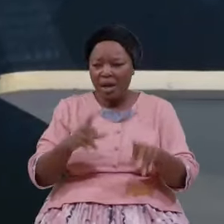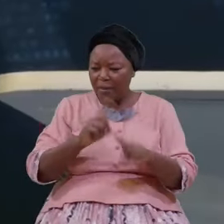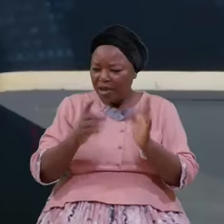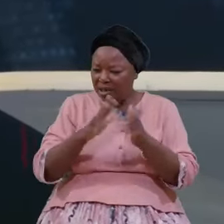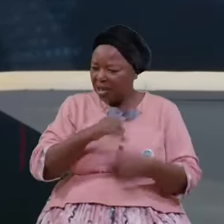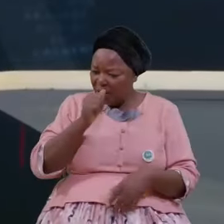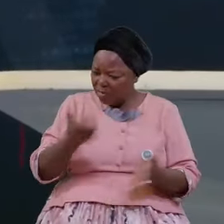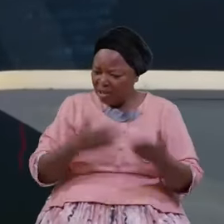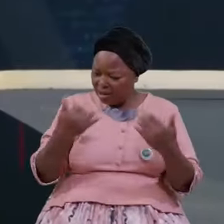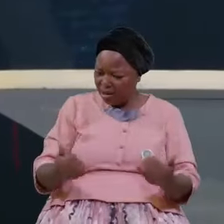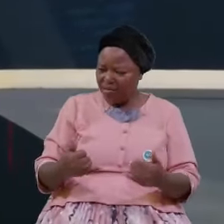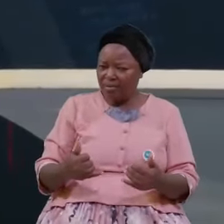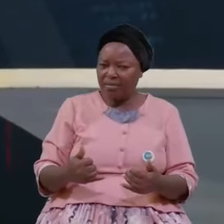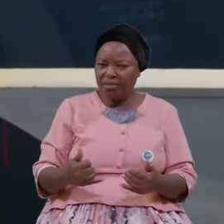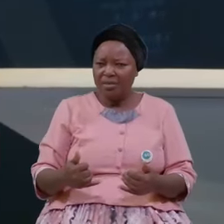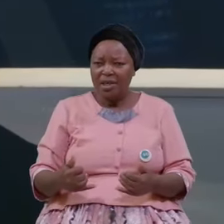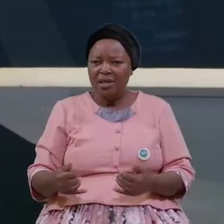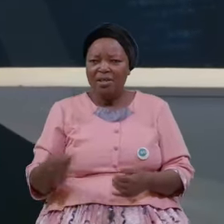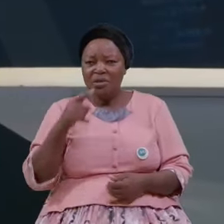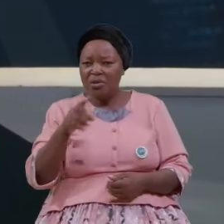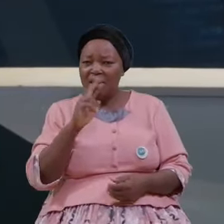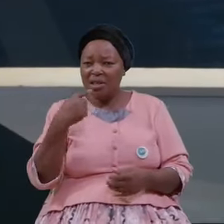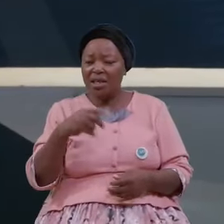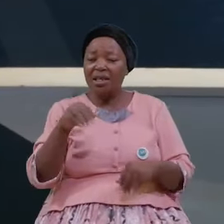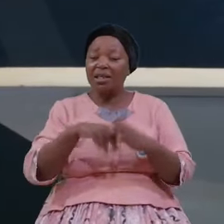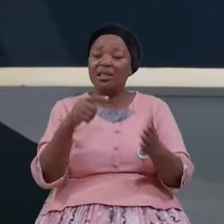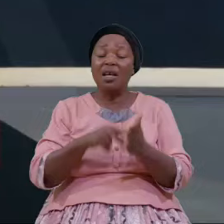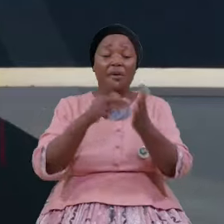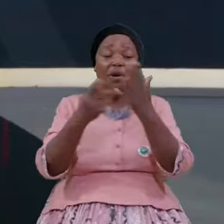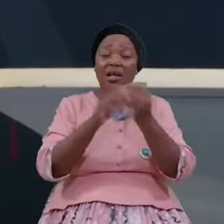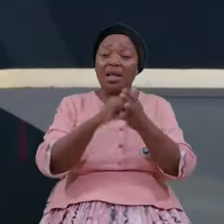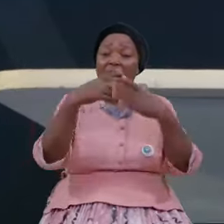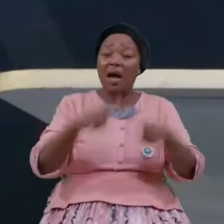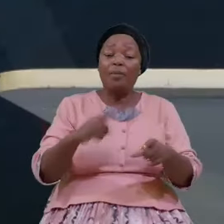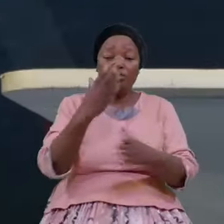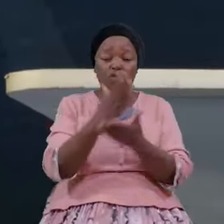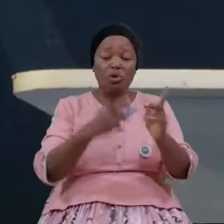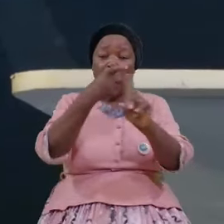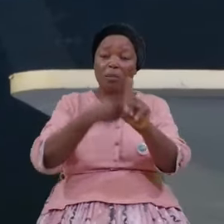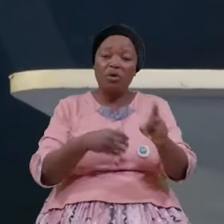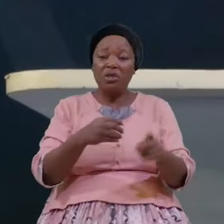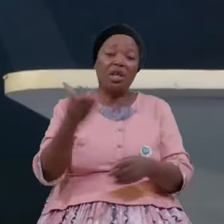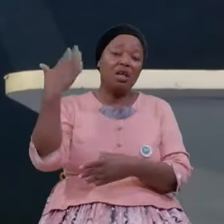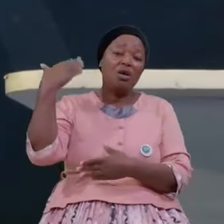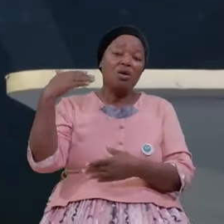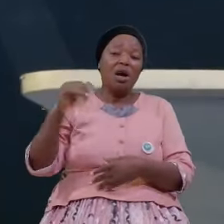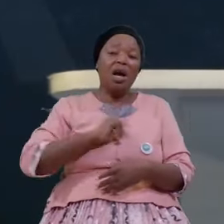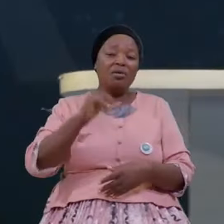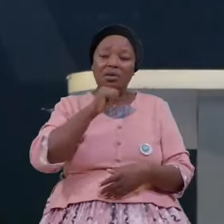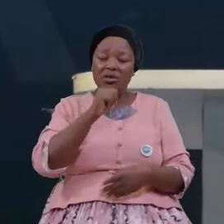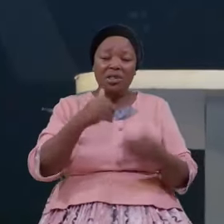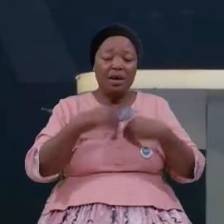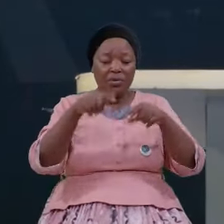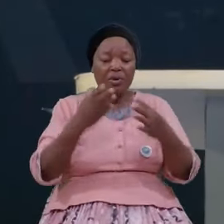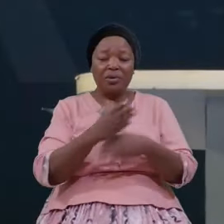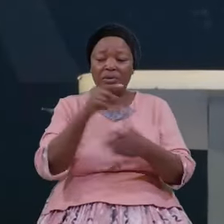if this crusade that happened some months ago, I would not have gone through this and that, but